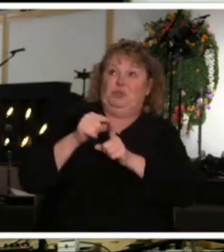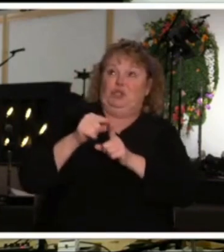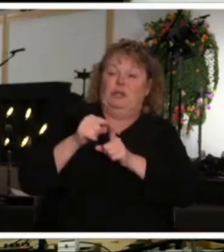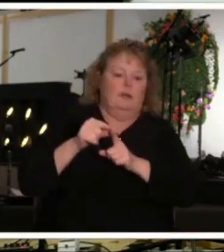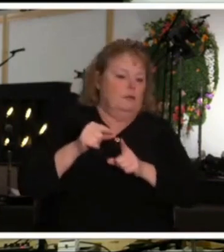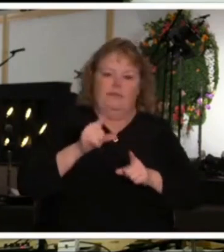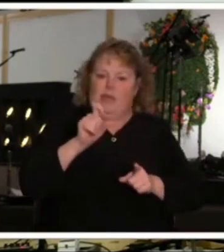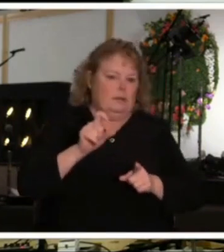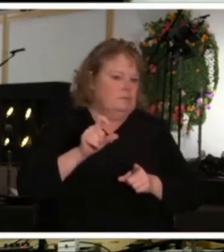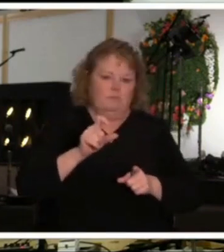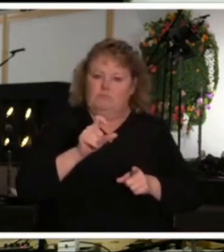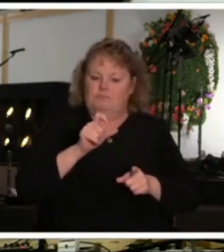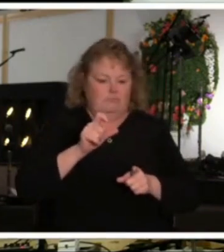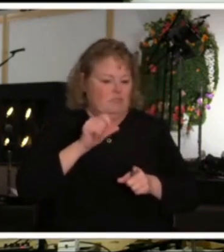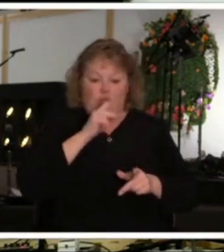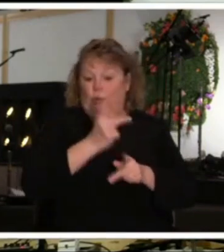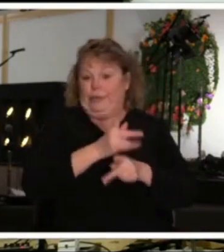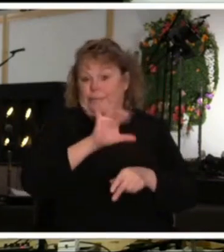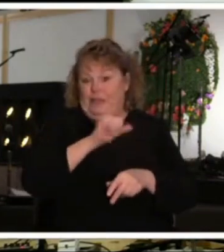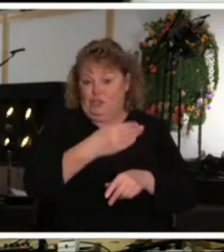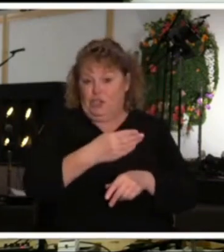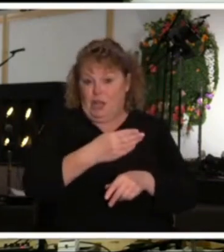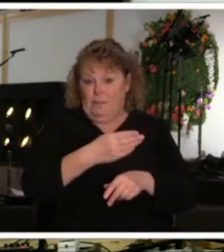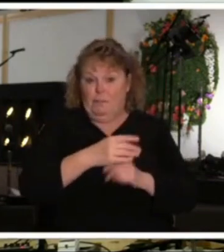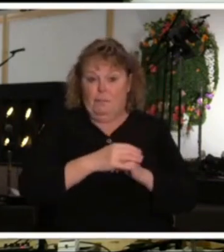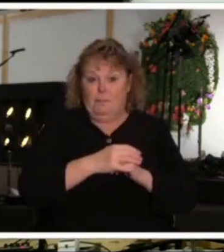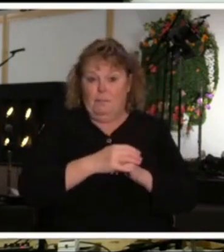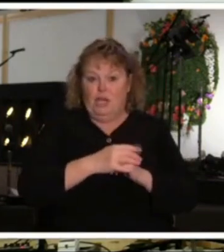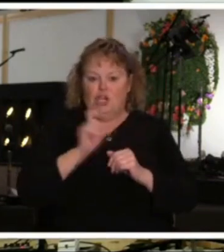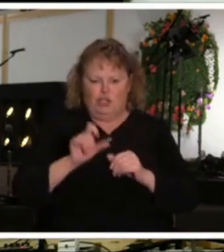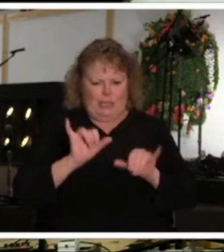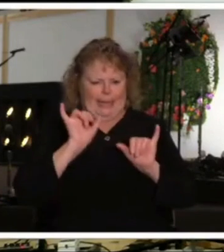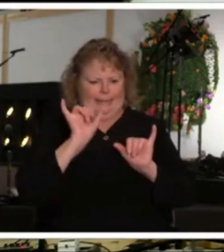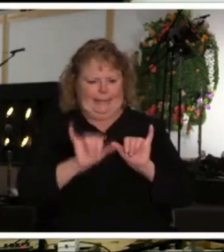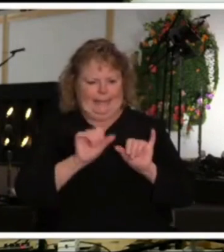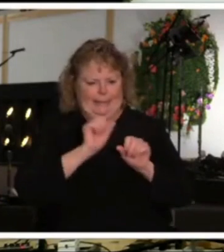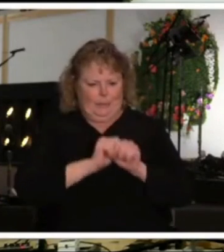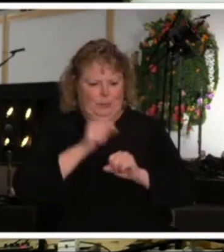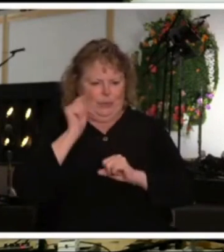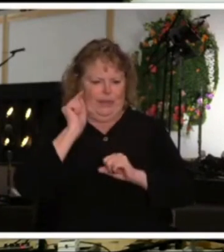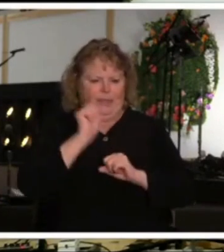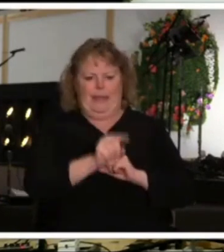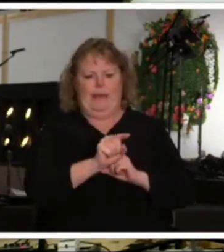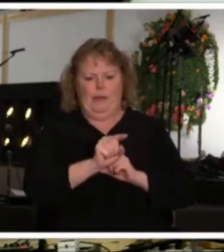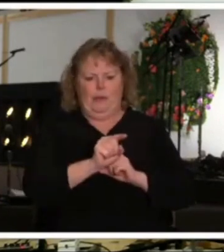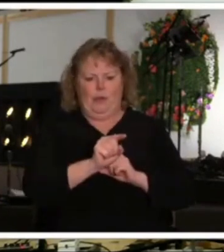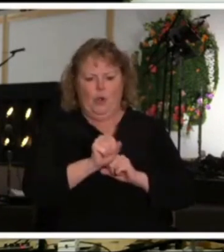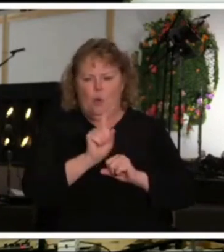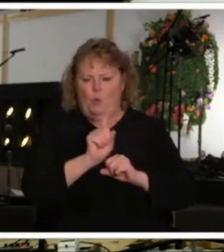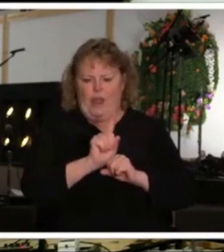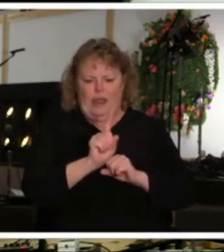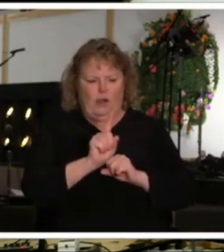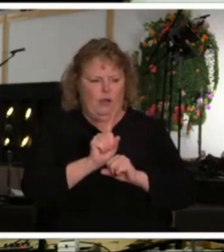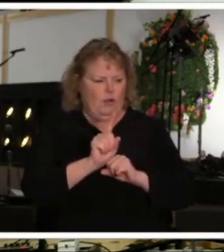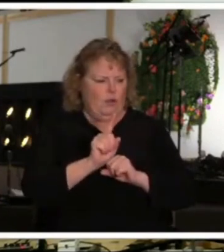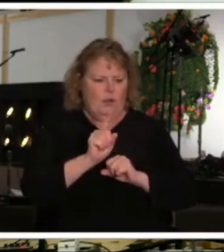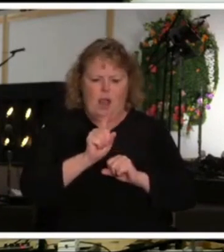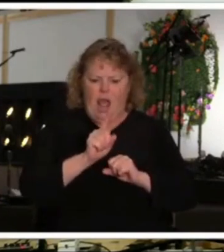and let God elevate me somewhere else? Or do I stay in a place that is causing